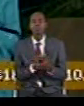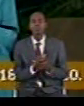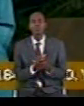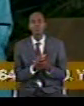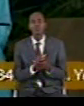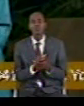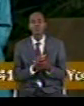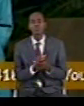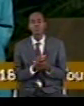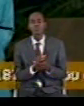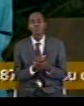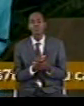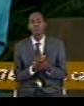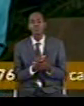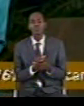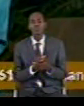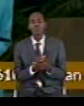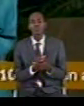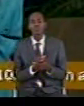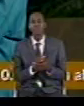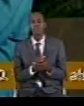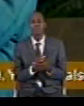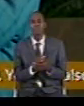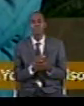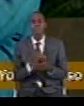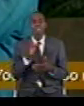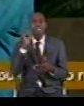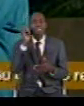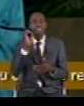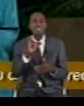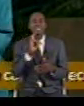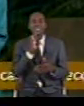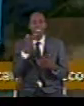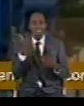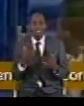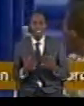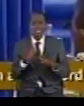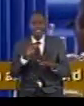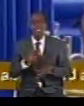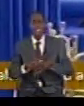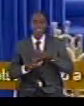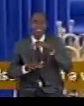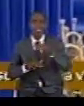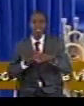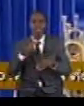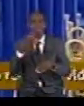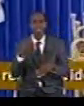there, she's now climbing the step by herself.